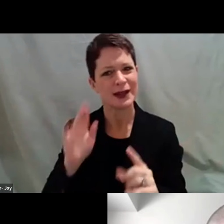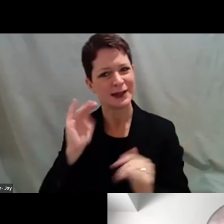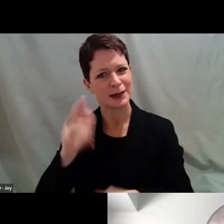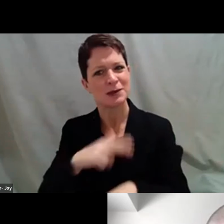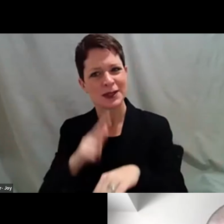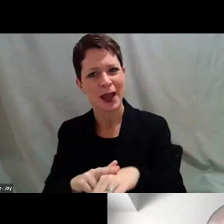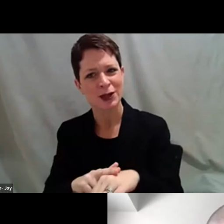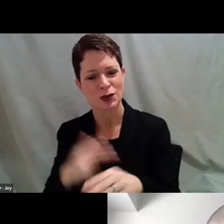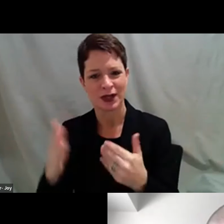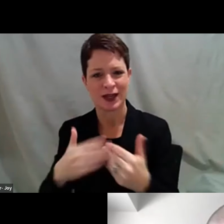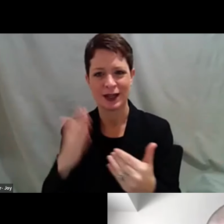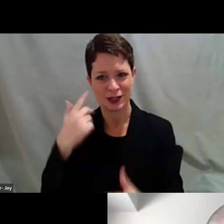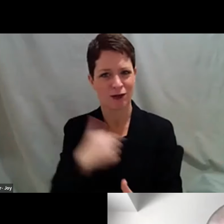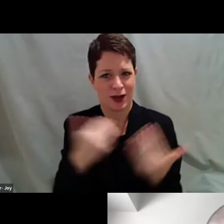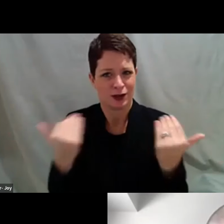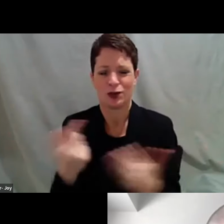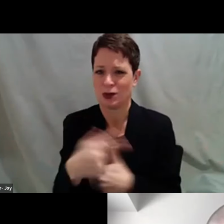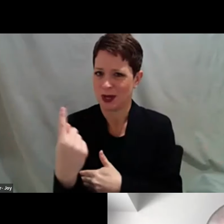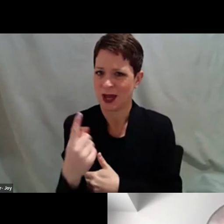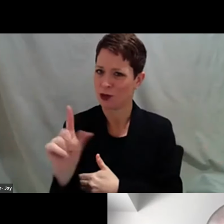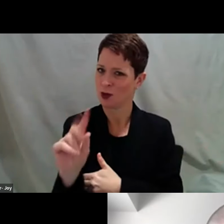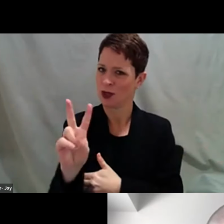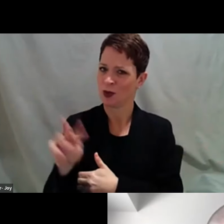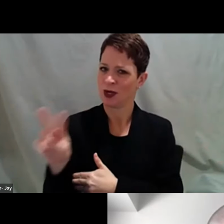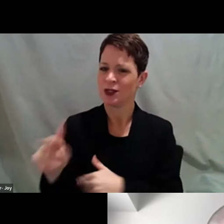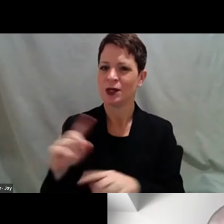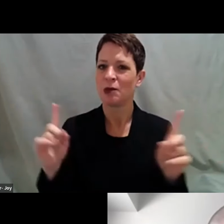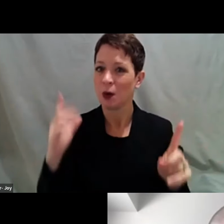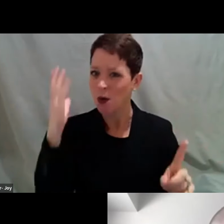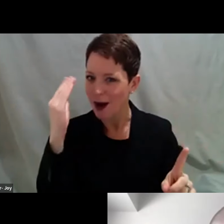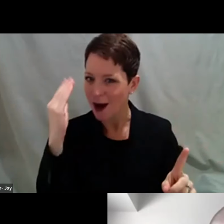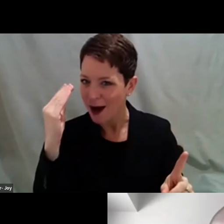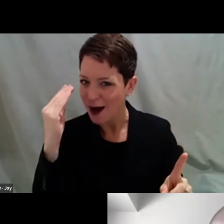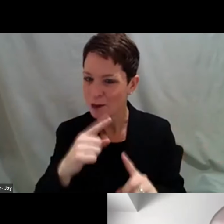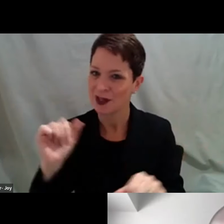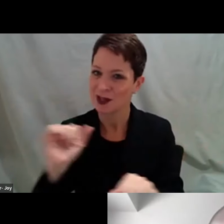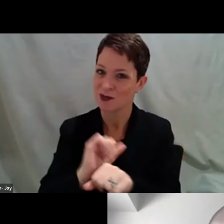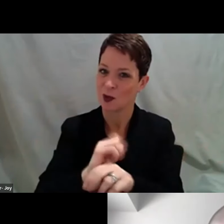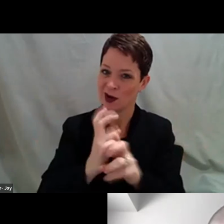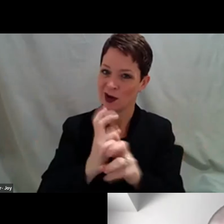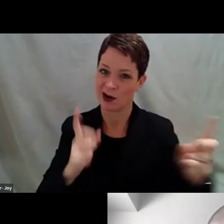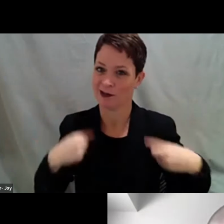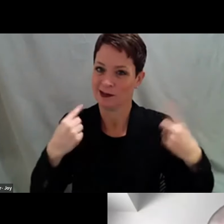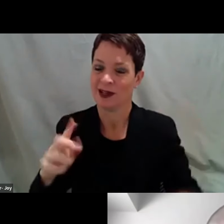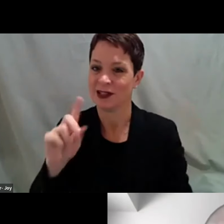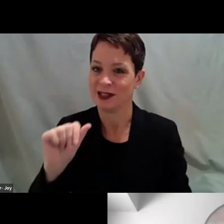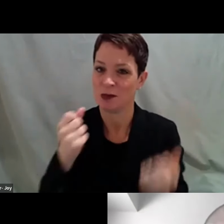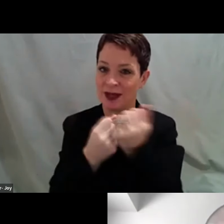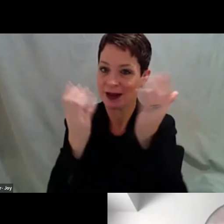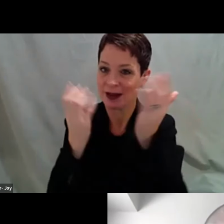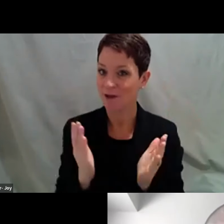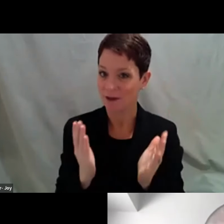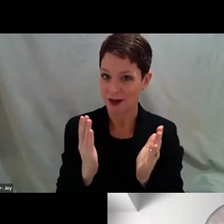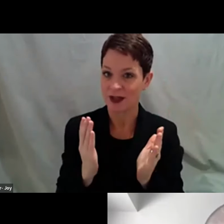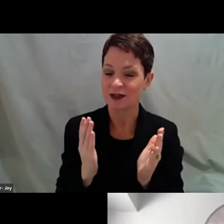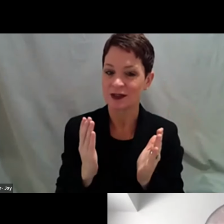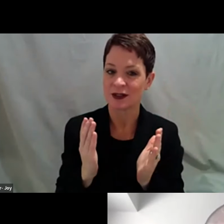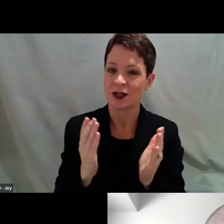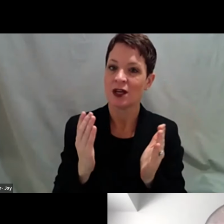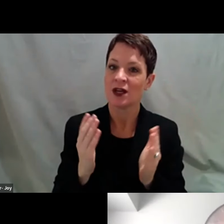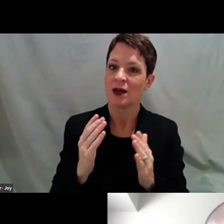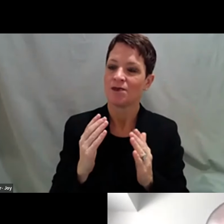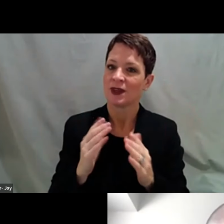and easy to us today is, of course, because of the hard work of disability advocates to break down